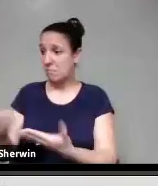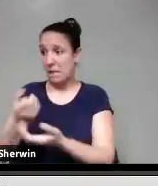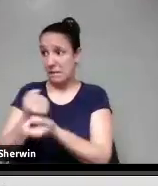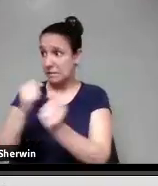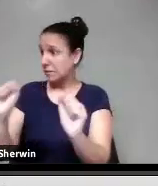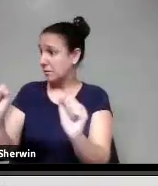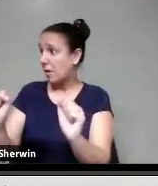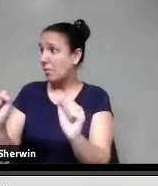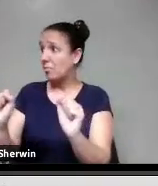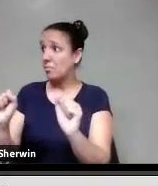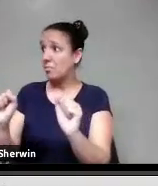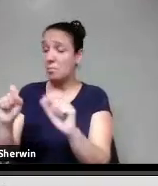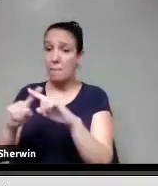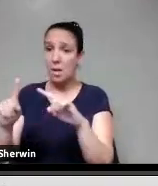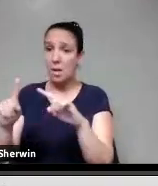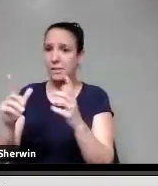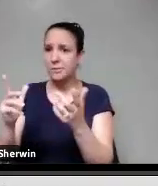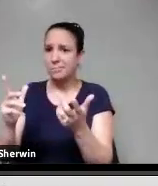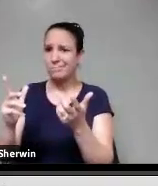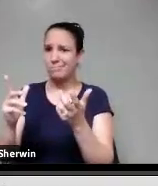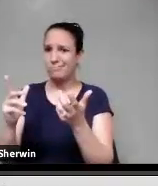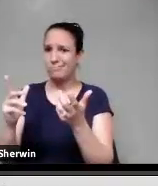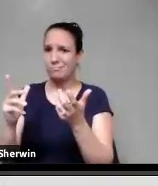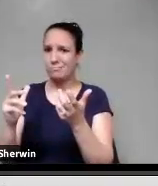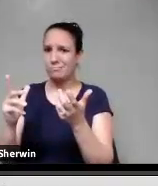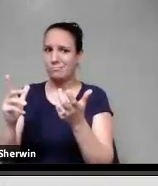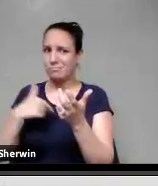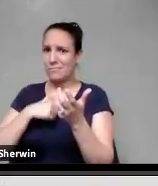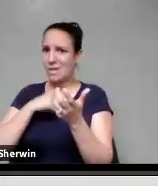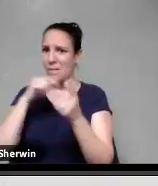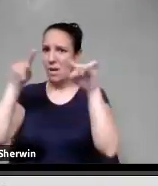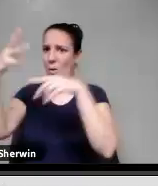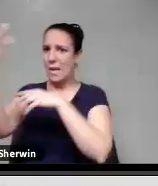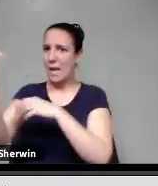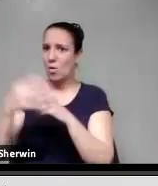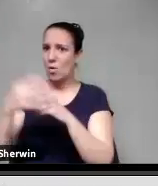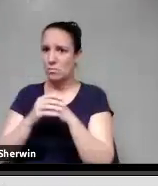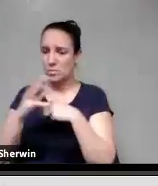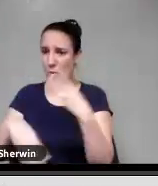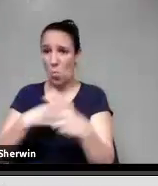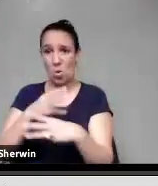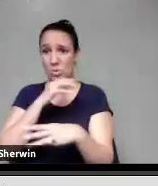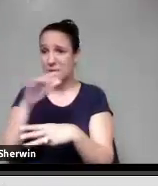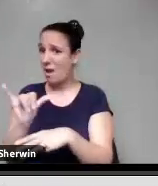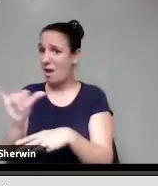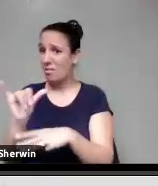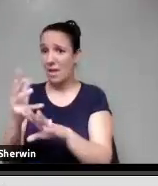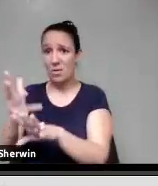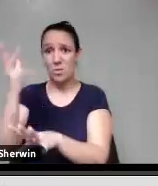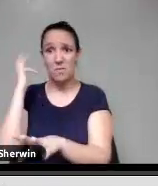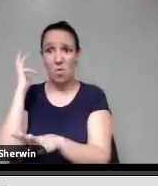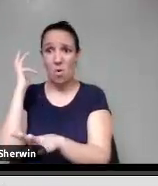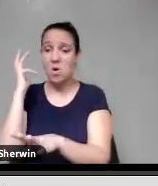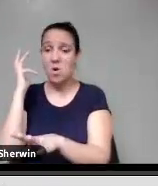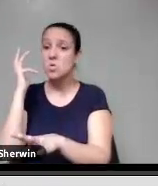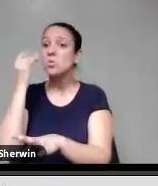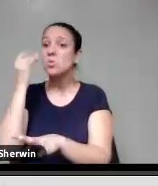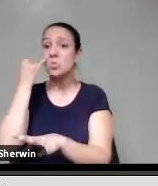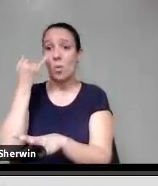area. It's a worldly issue, isn't it? The world is not as safe as it used to be. So if you're going to canvass the area, go in